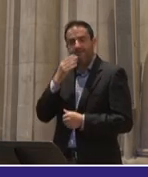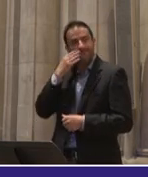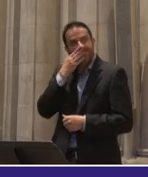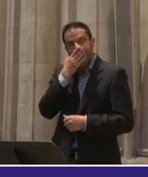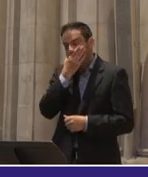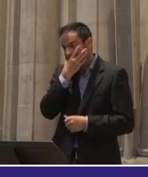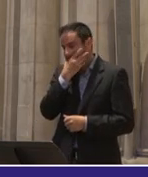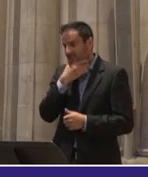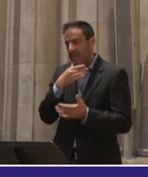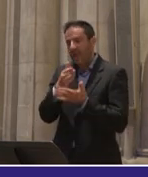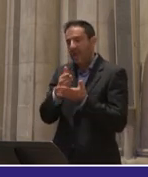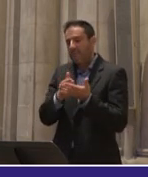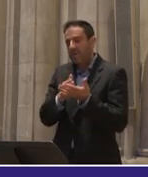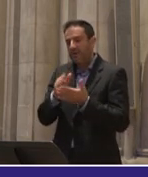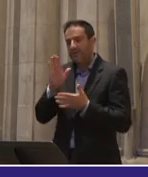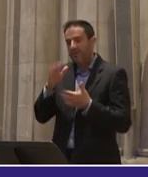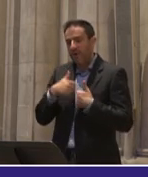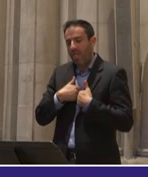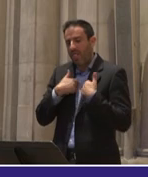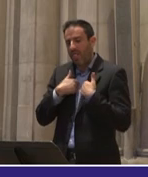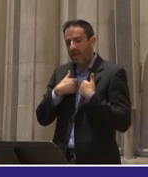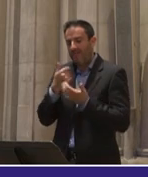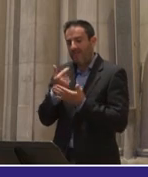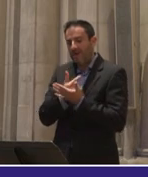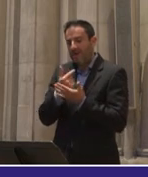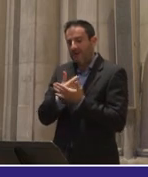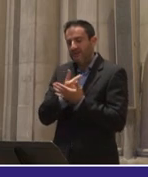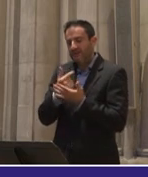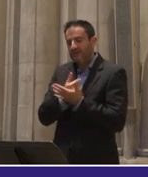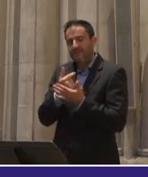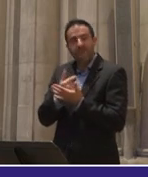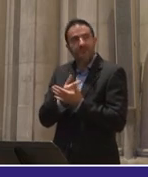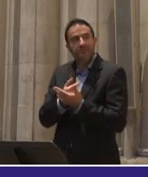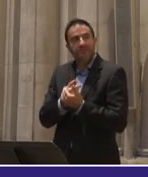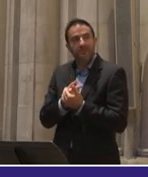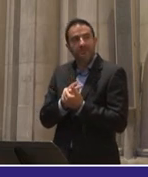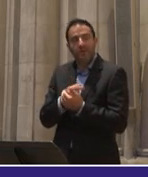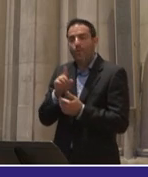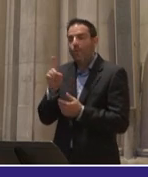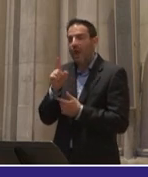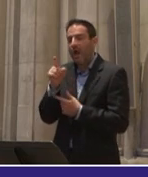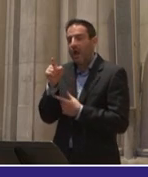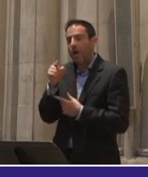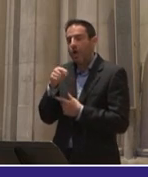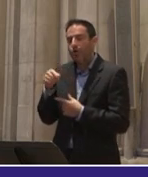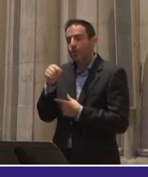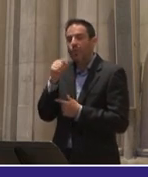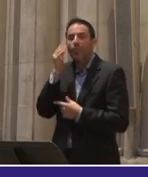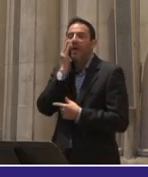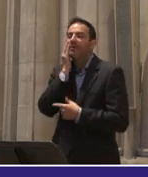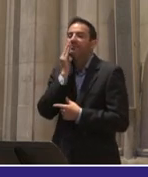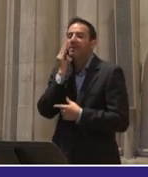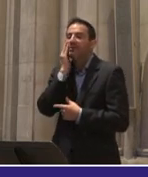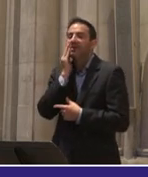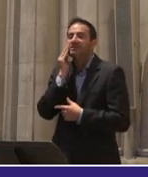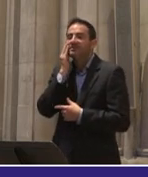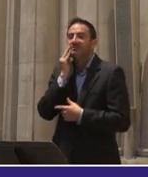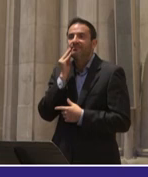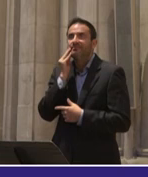But part of your life's gospel may be, quite paradoxically, where you've experienced or are experiencing